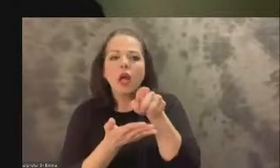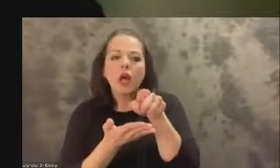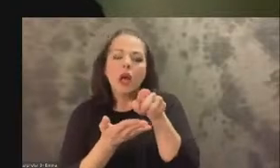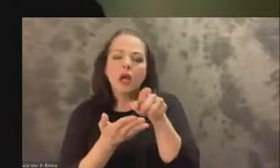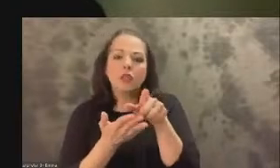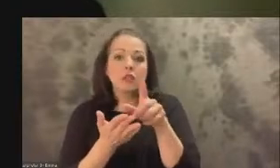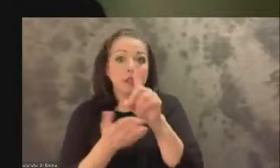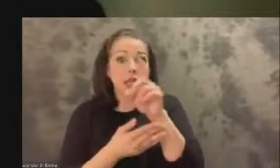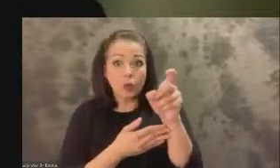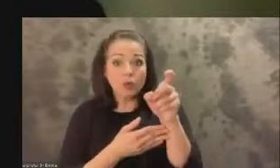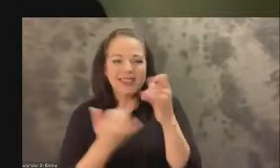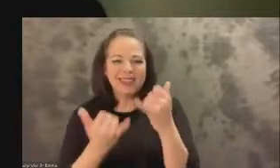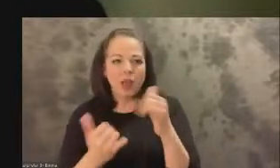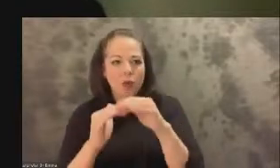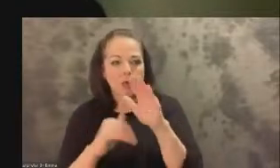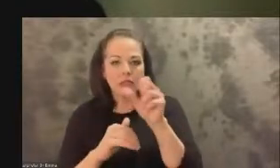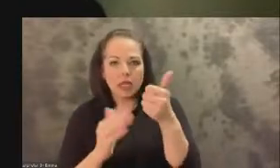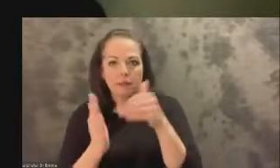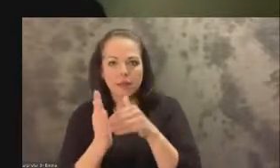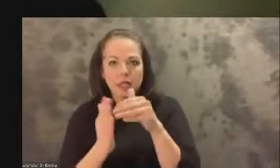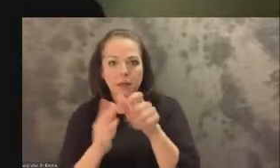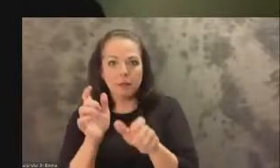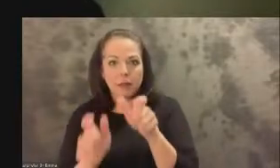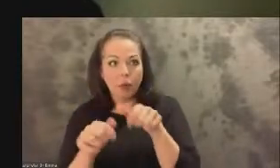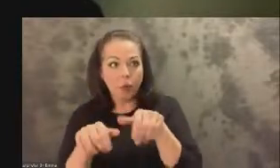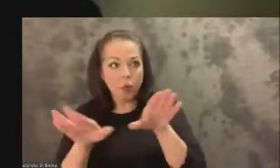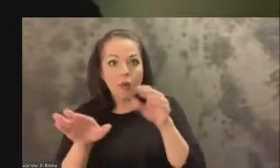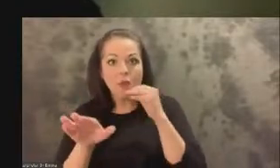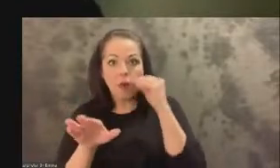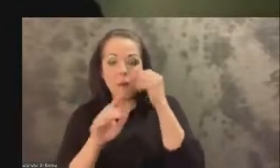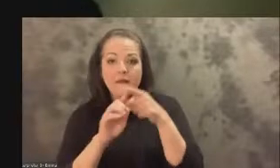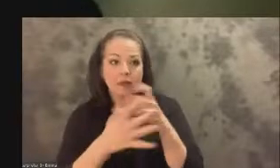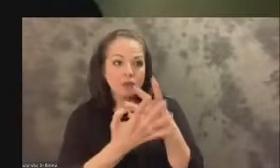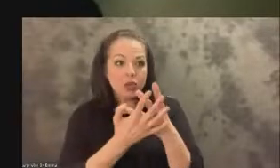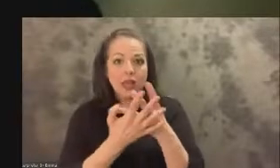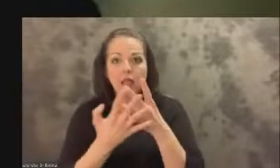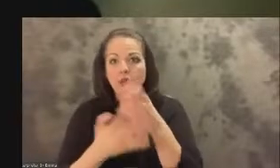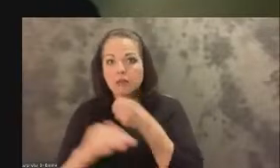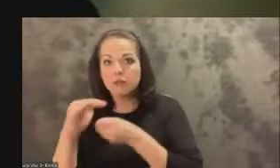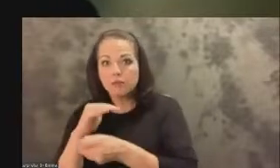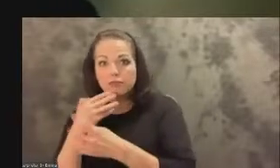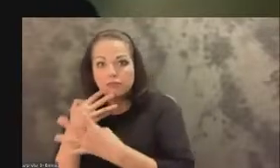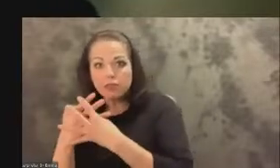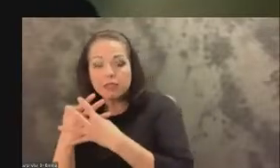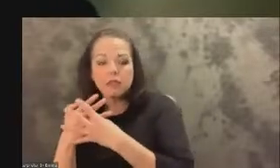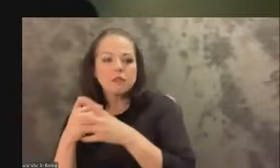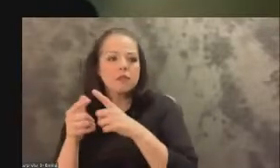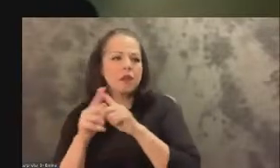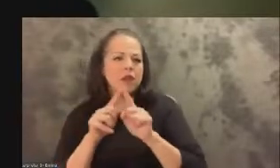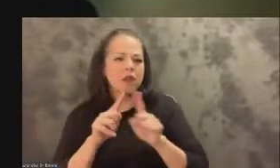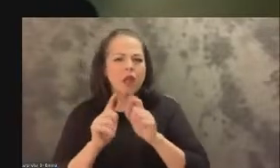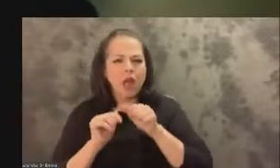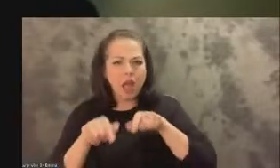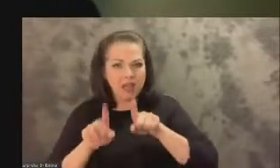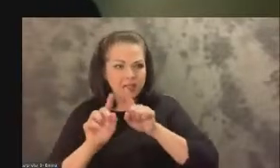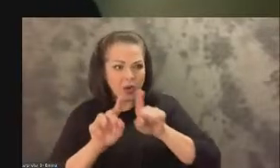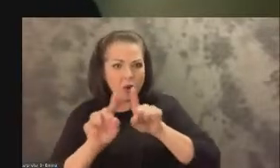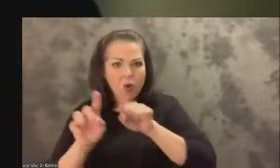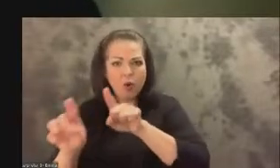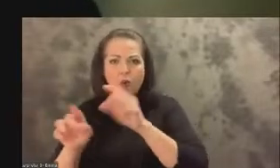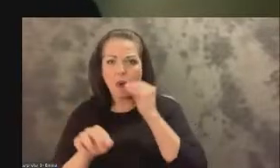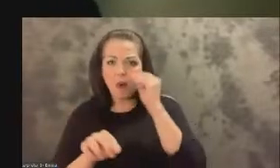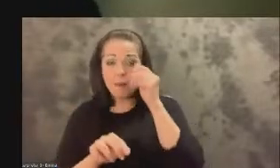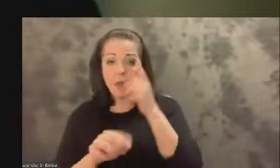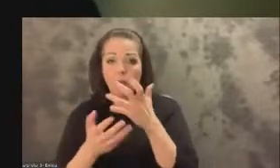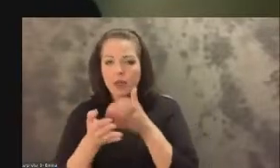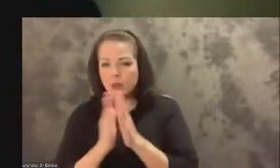about 10 million people a year go home from these places, jails, prisons, ICE detention. And so as they go home, I wanted to ask,